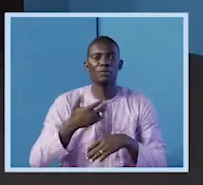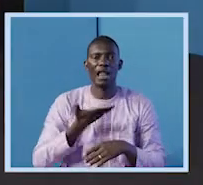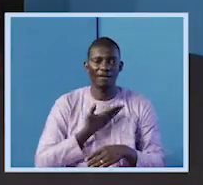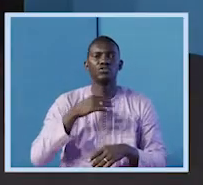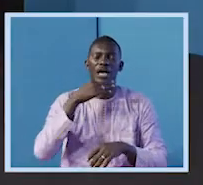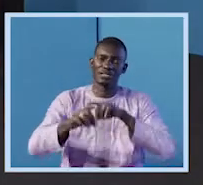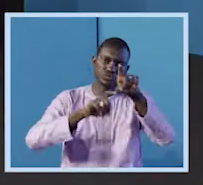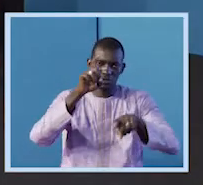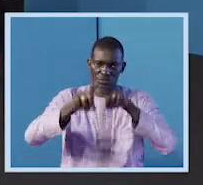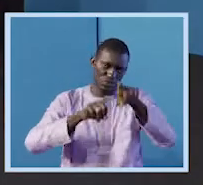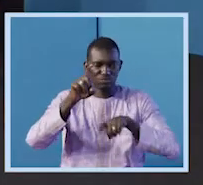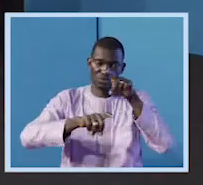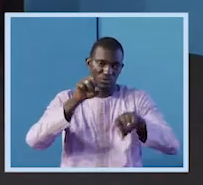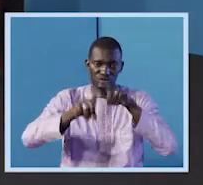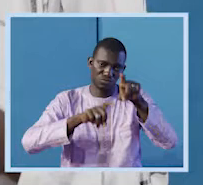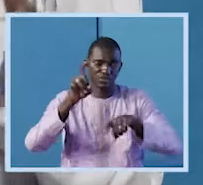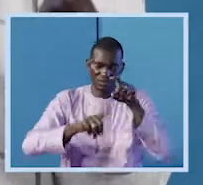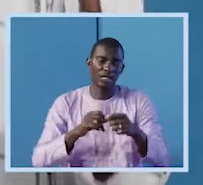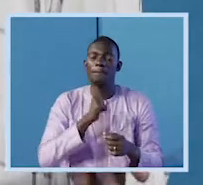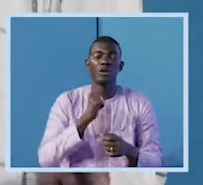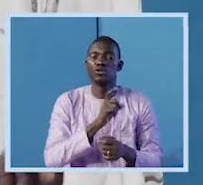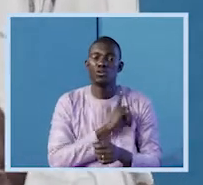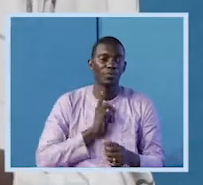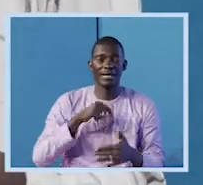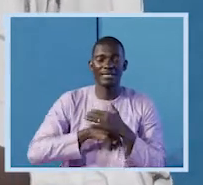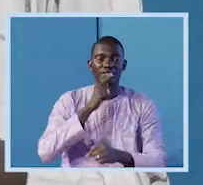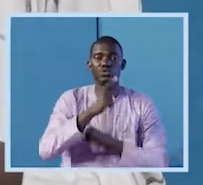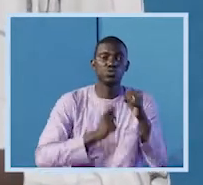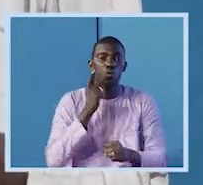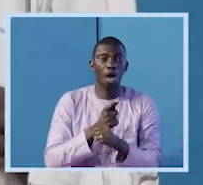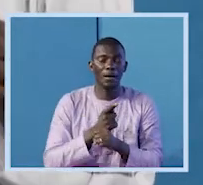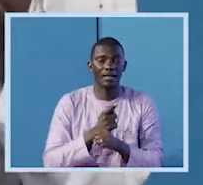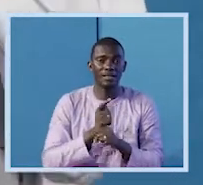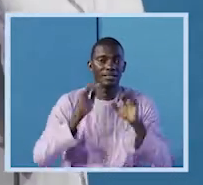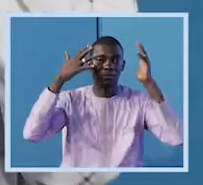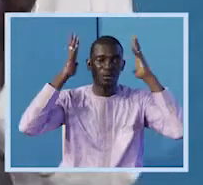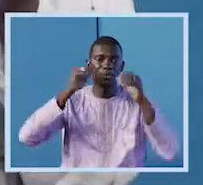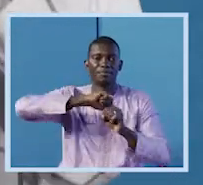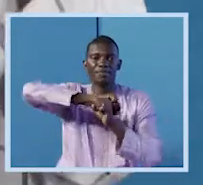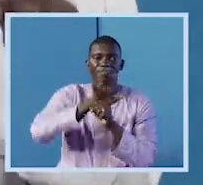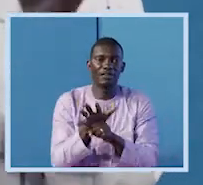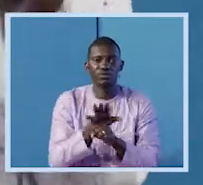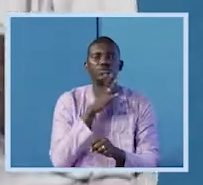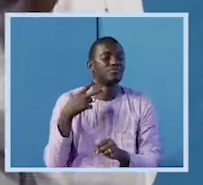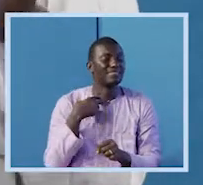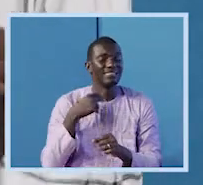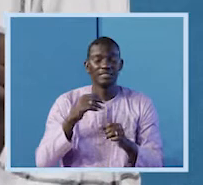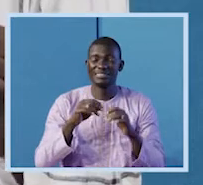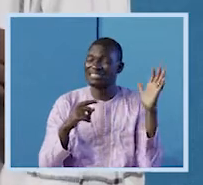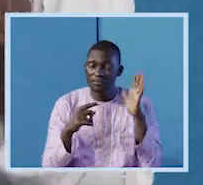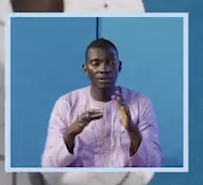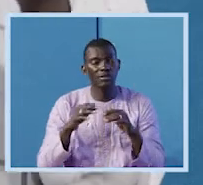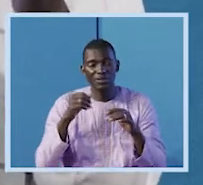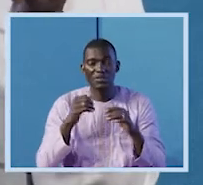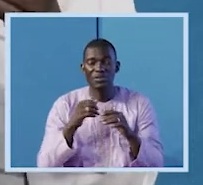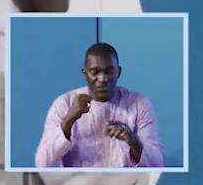A lot of people have to ask this question because we're in a global pandemic as we speak. And the key to fight against this pandemic